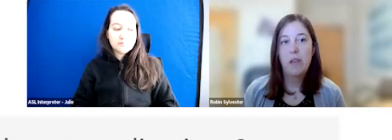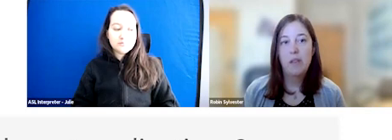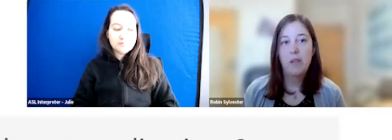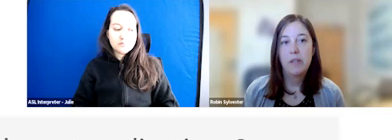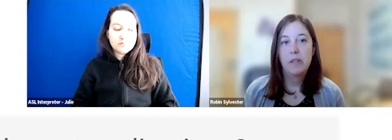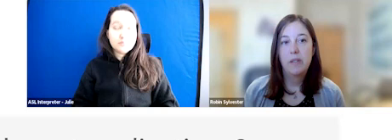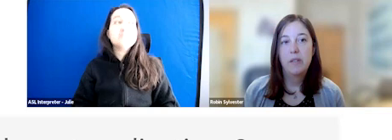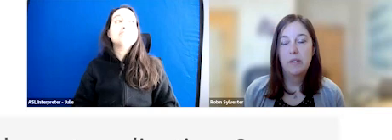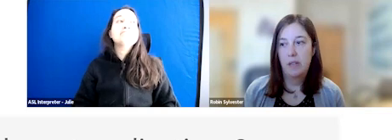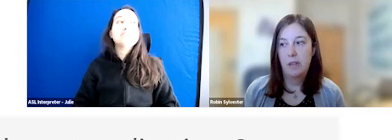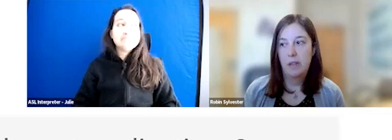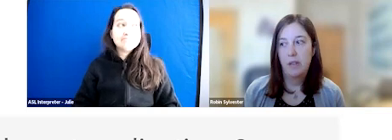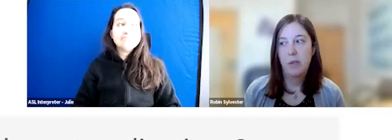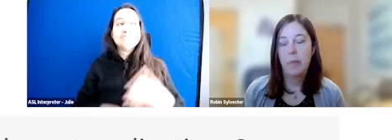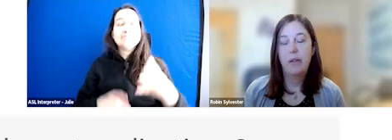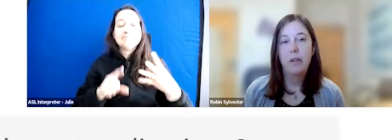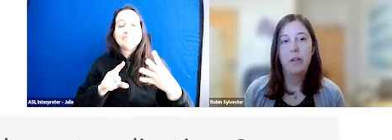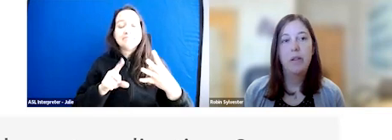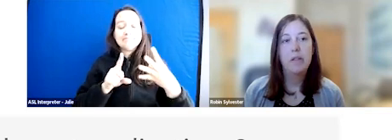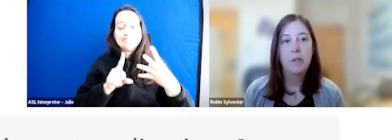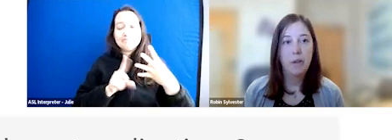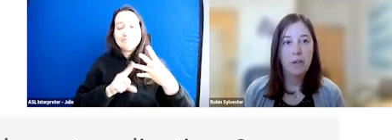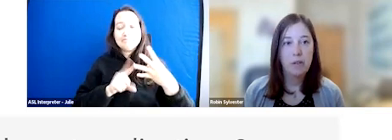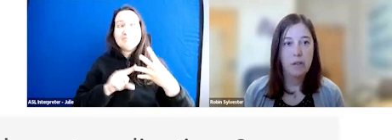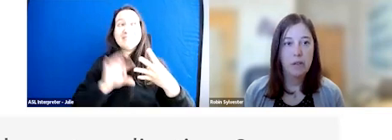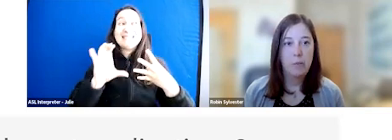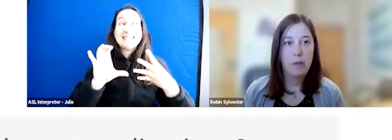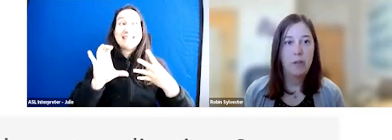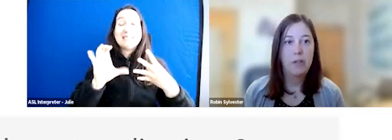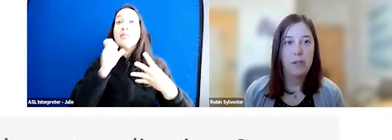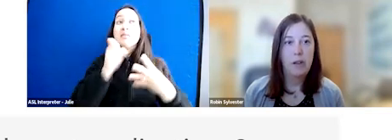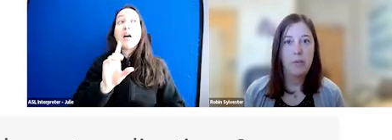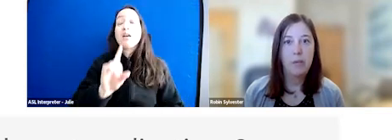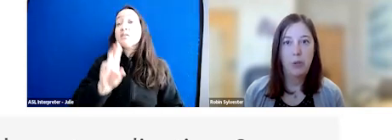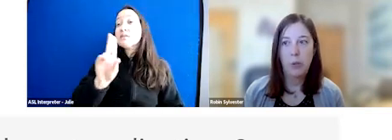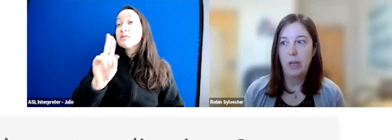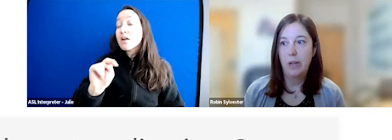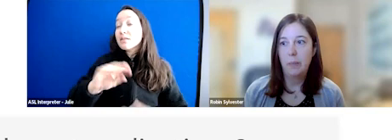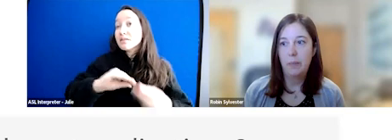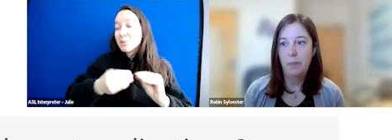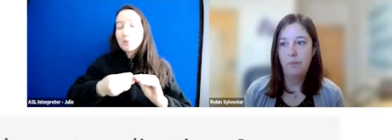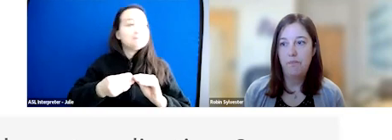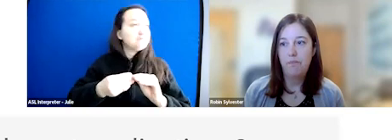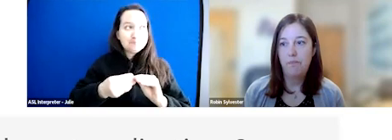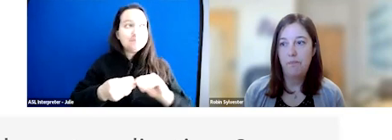And the answer is C. And just a reminder, it is no longer the DUNS number, it is now the UEI.